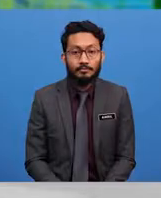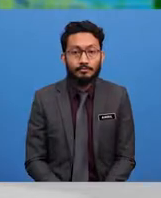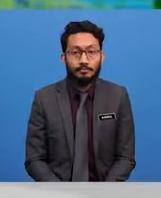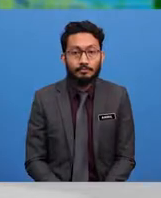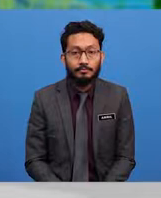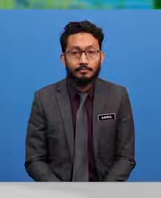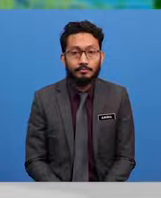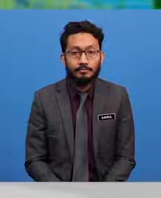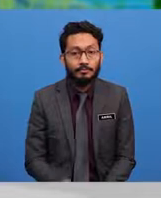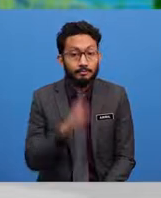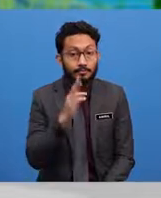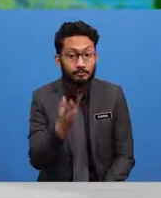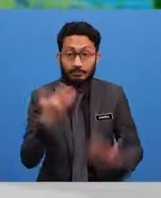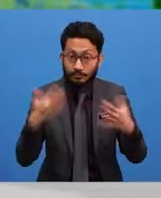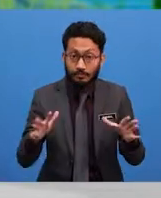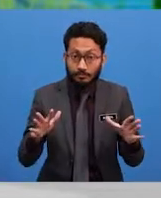Are you done?